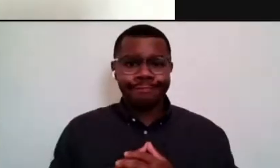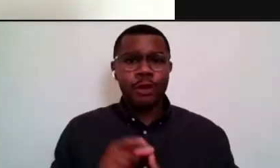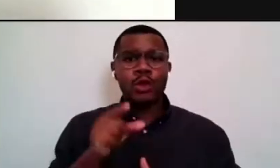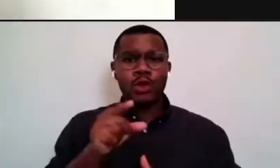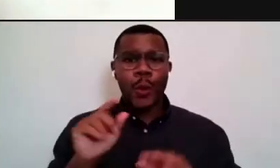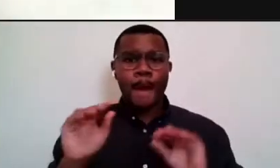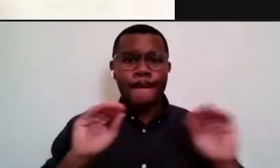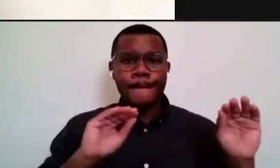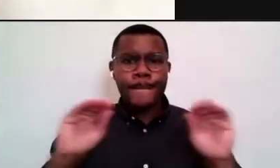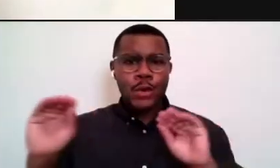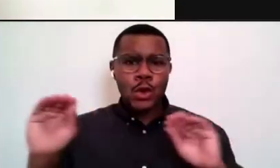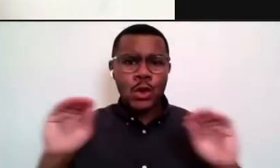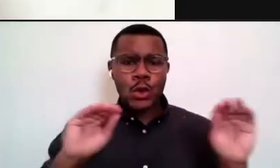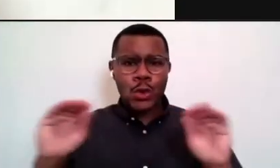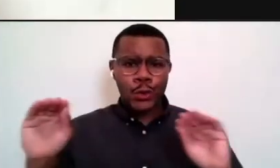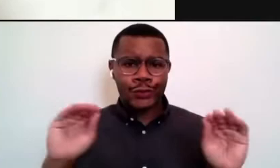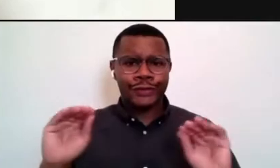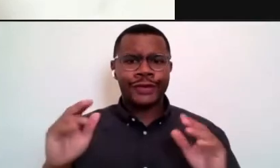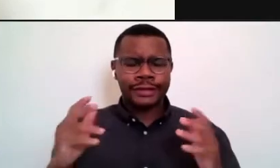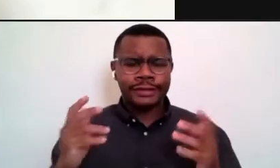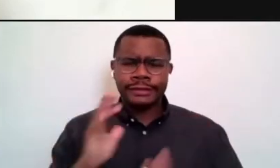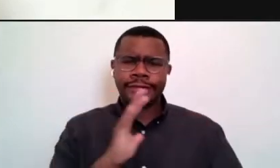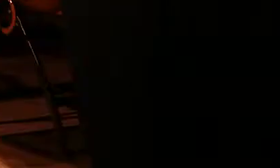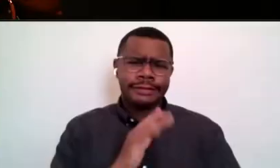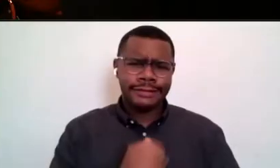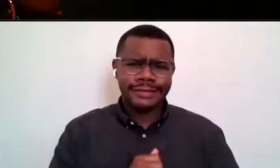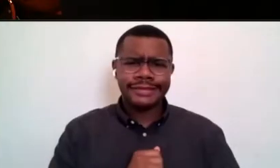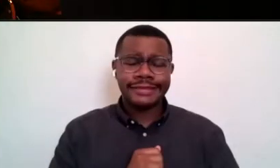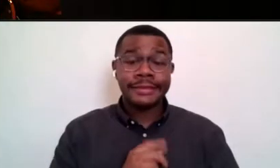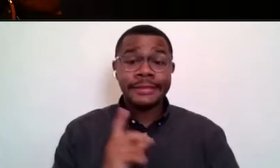time. Right, right. And working